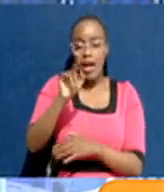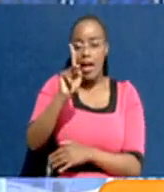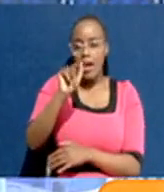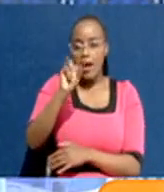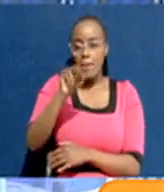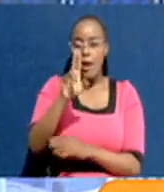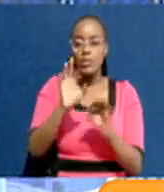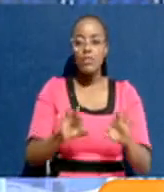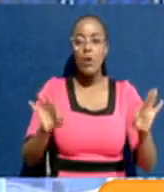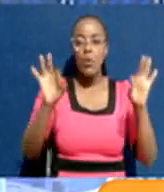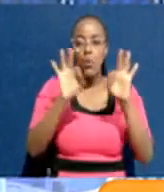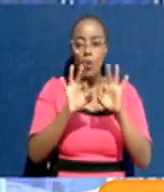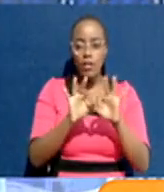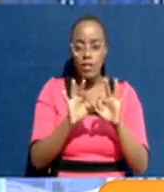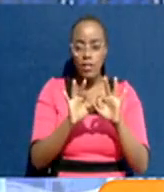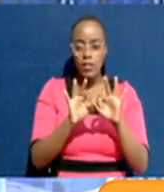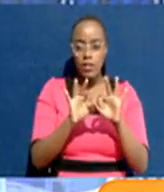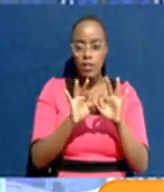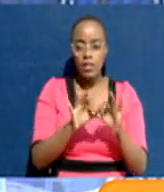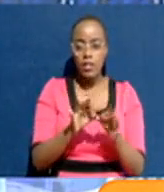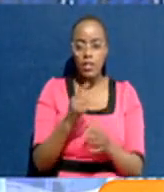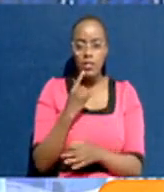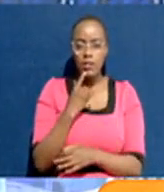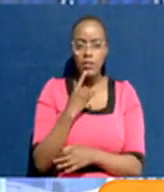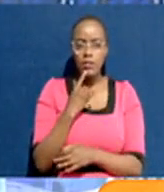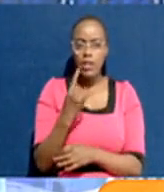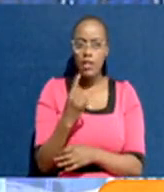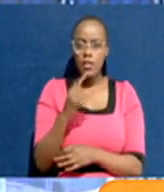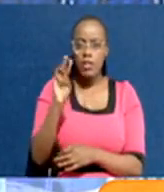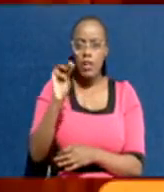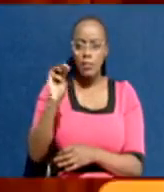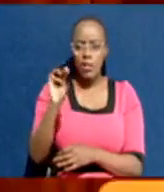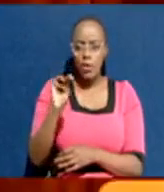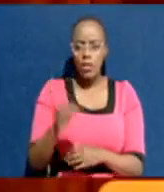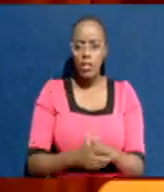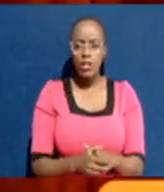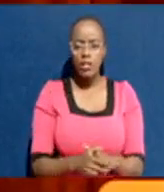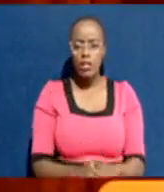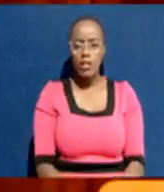yake ni ya thamani ya shilingi milioni 450.